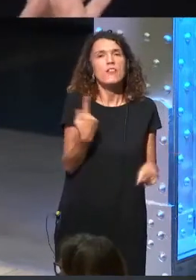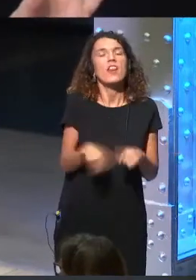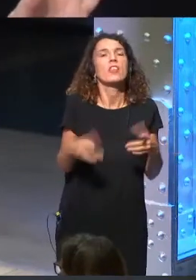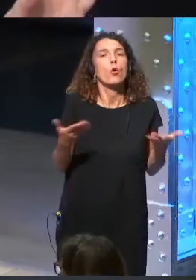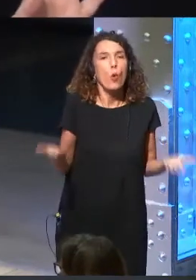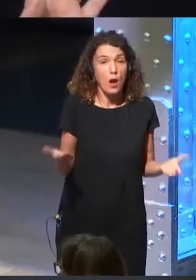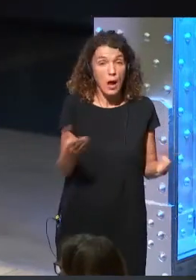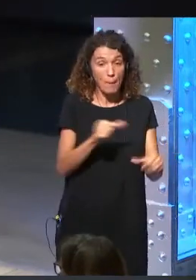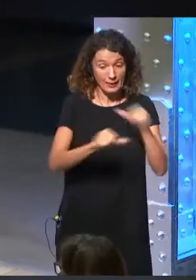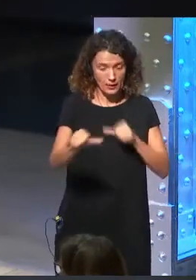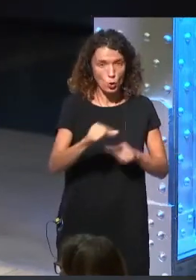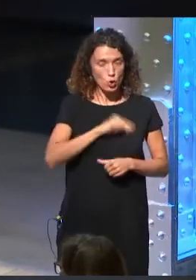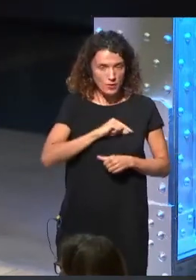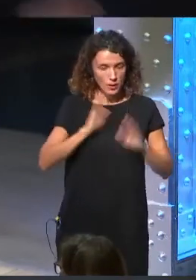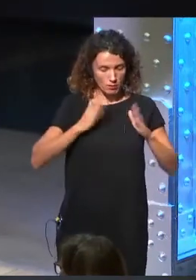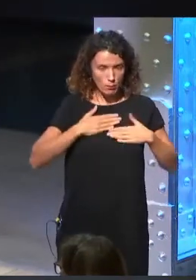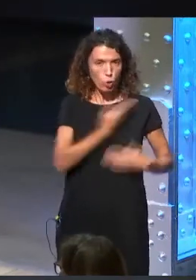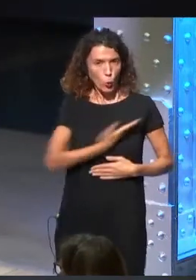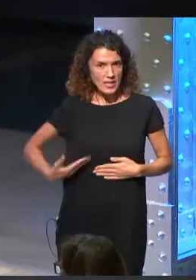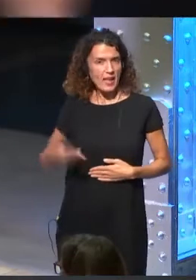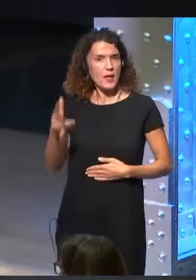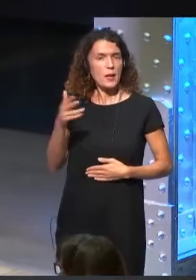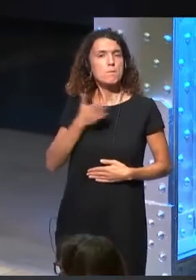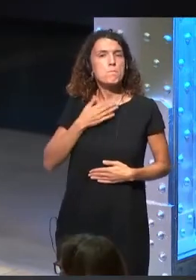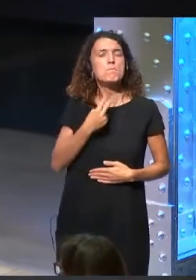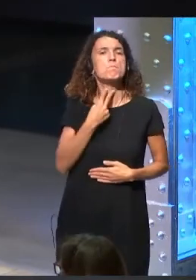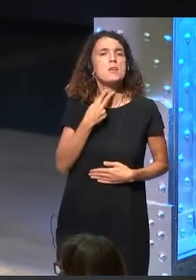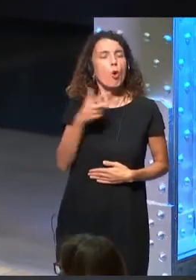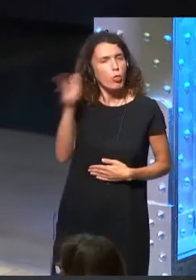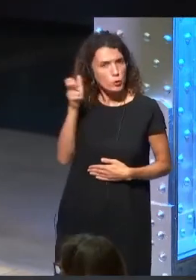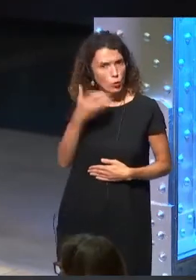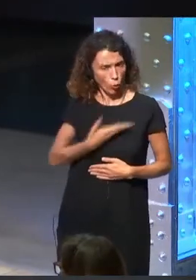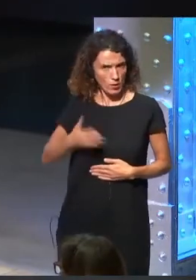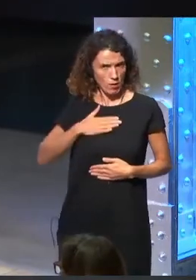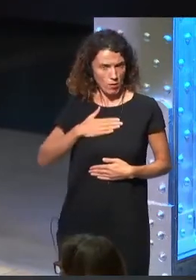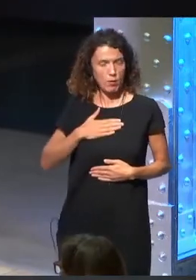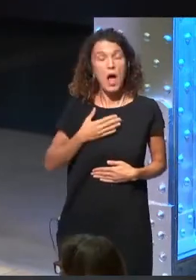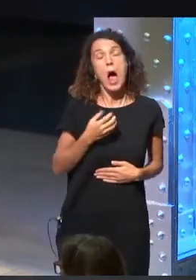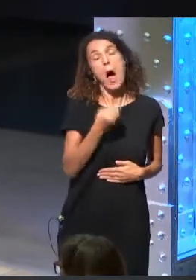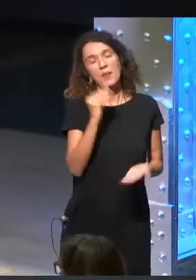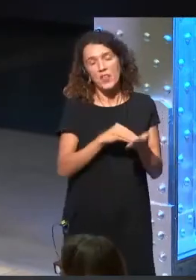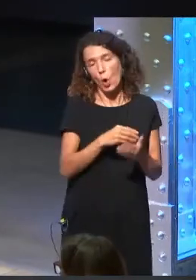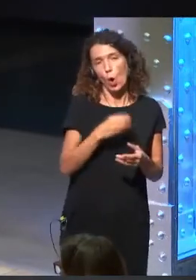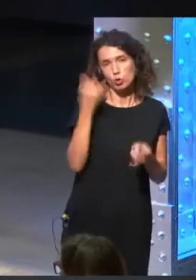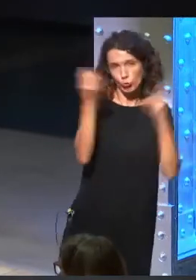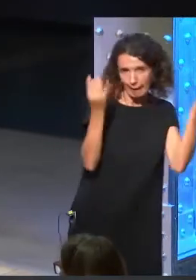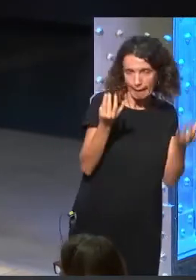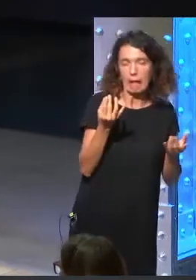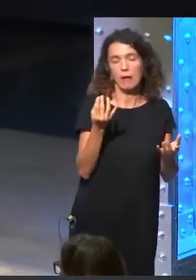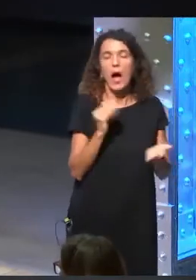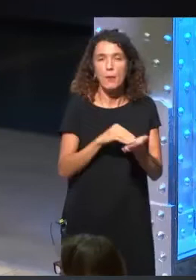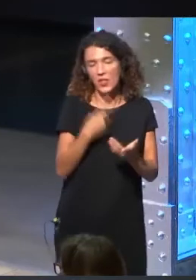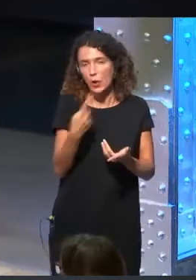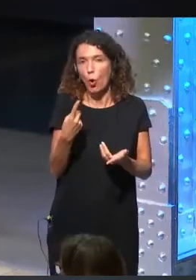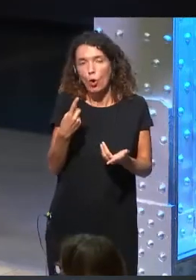after, is that sometimes I say things that are really stupid, sometimes I don't answer the question properly. I always